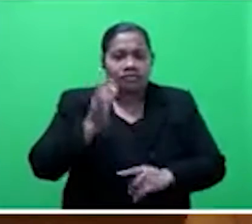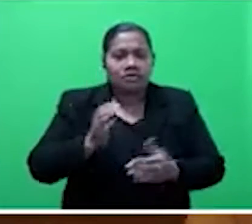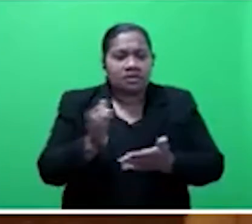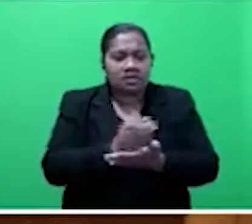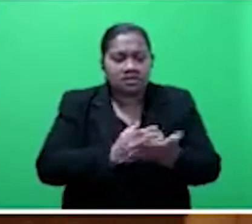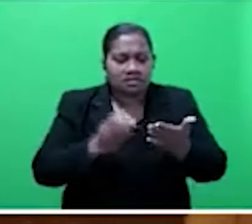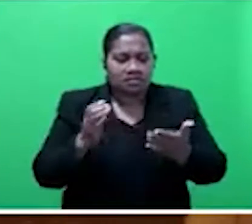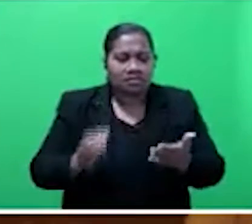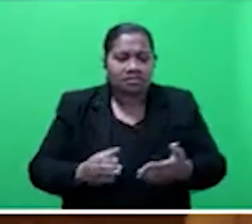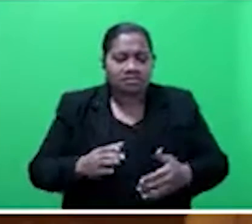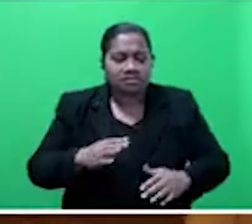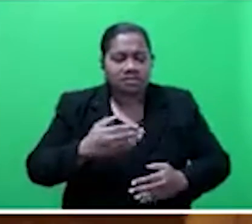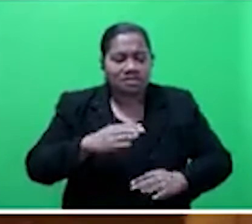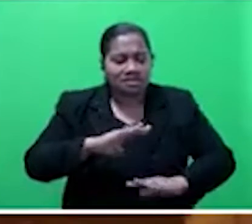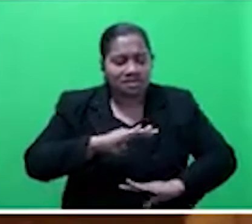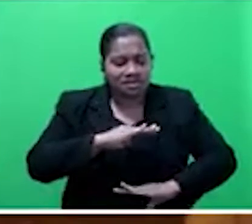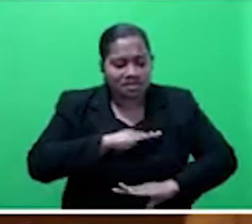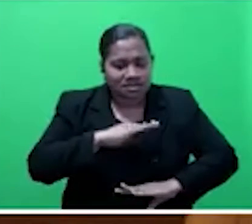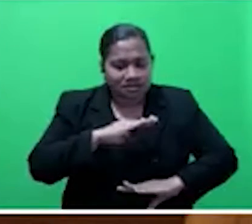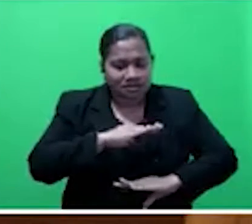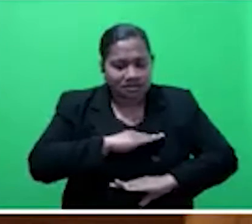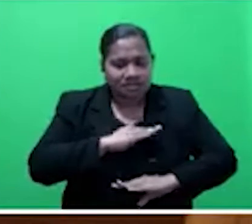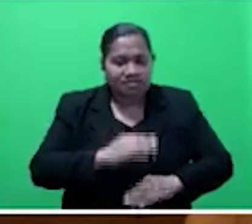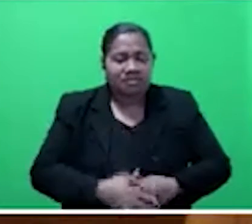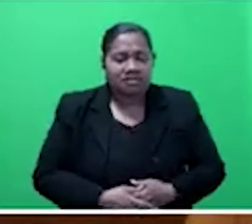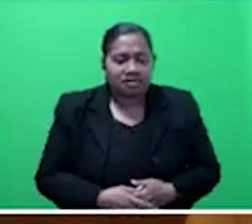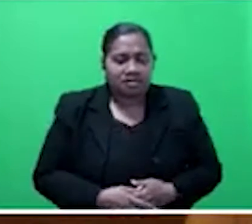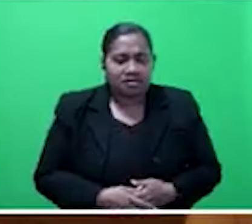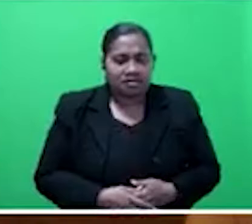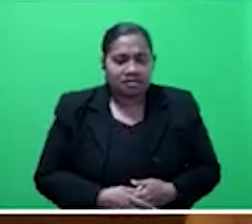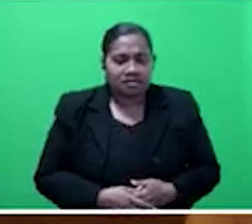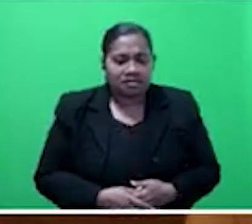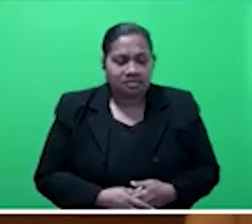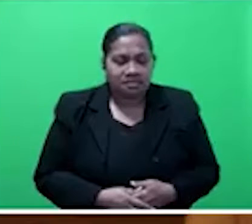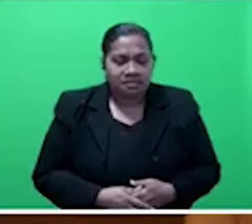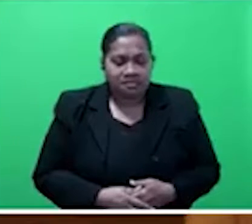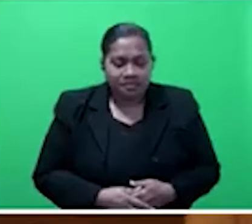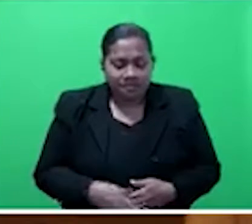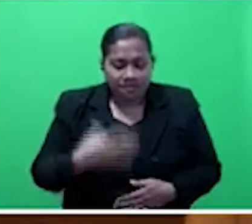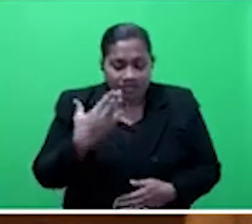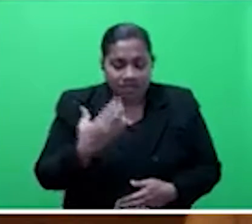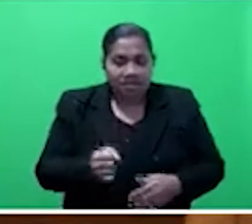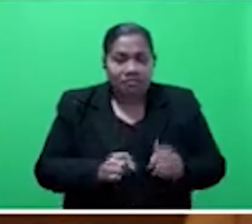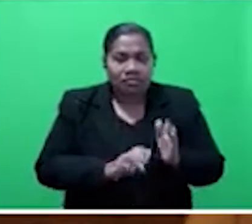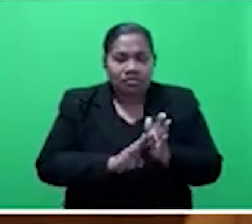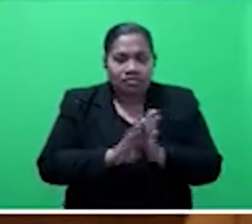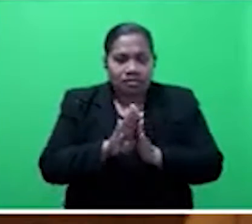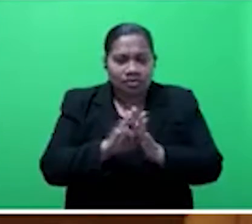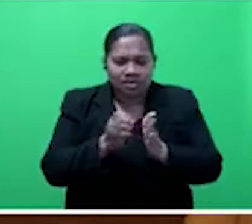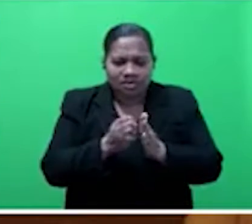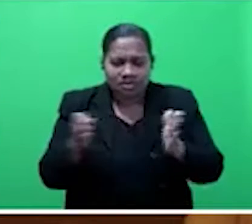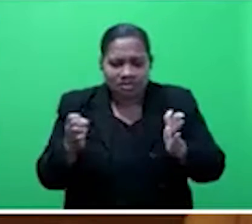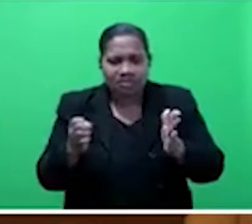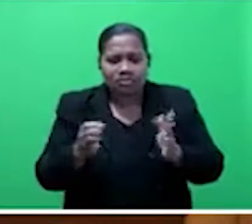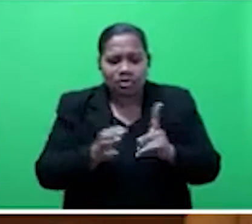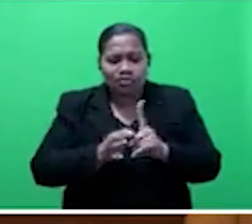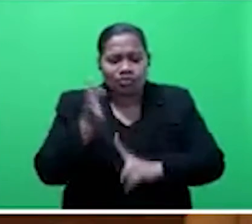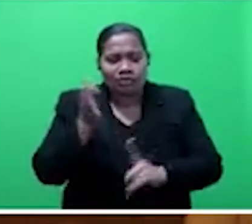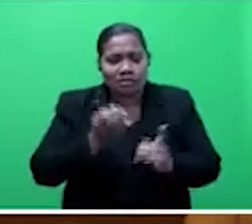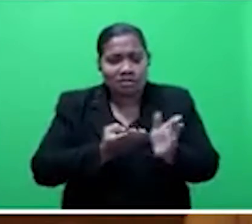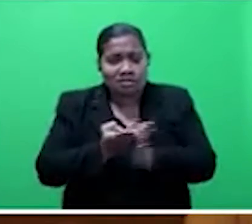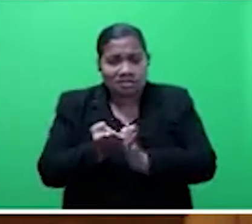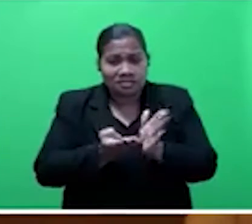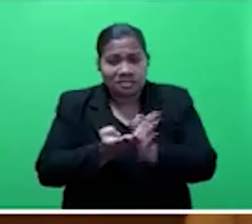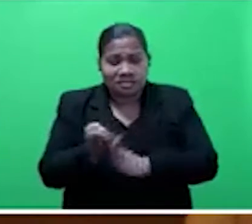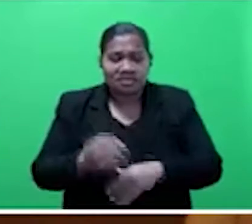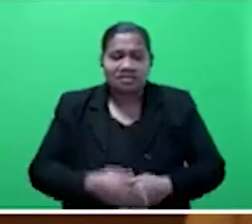satisfaction, positioning for growth or expansion activities aimed at improving services,